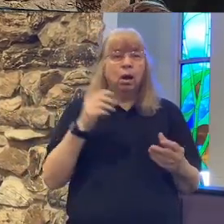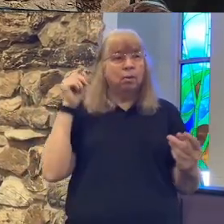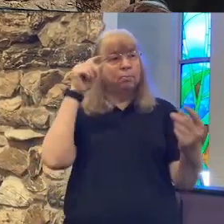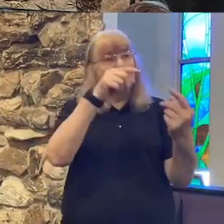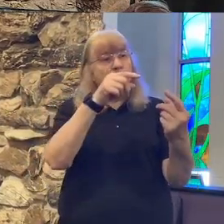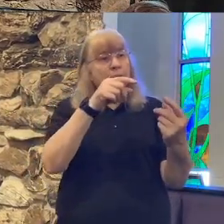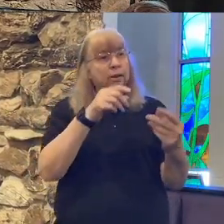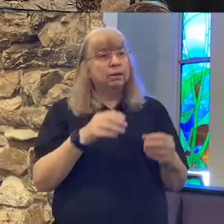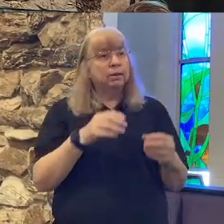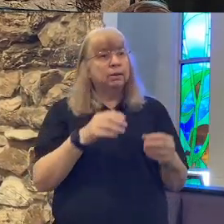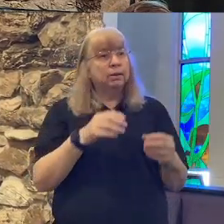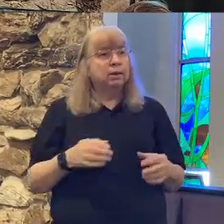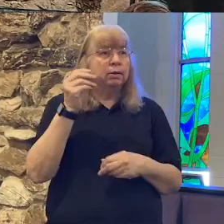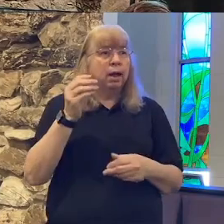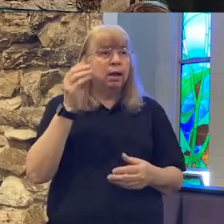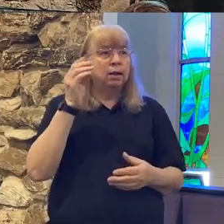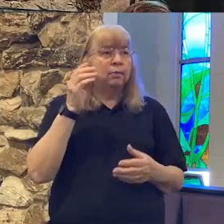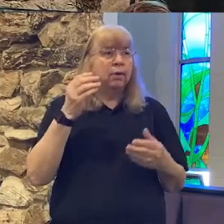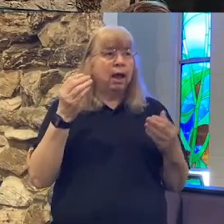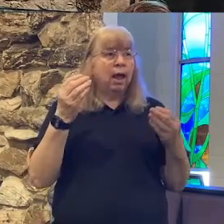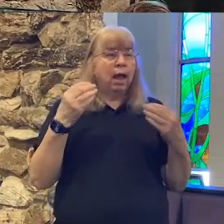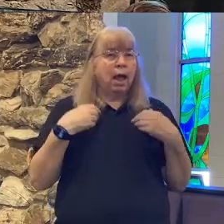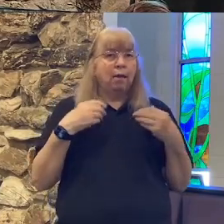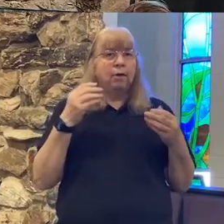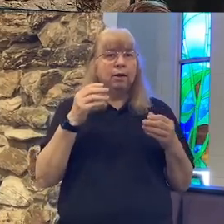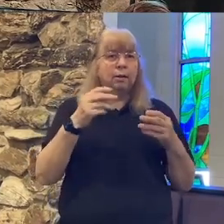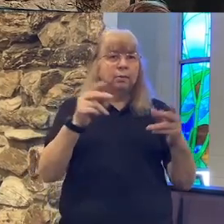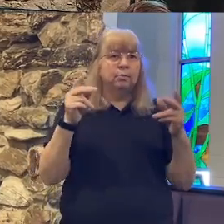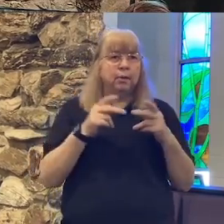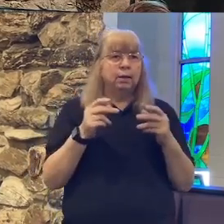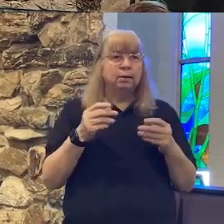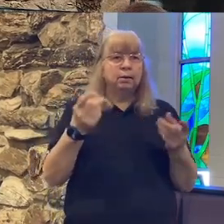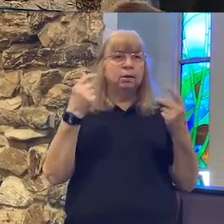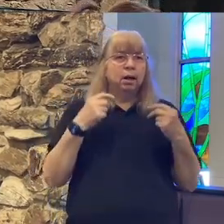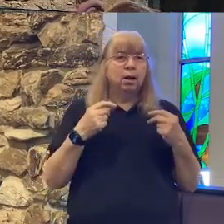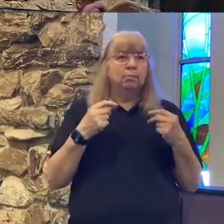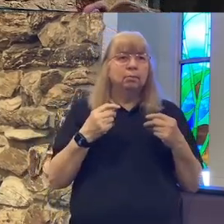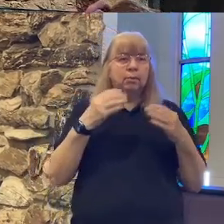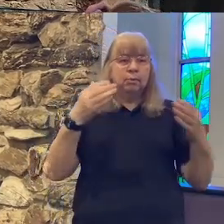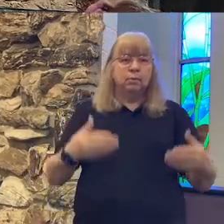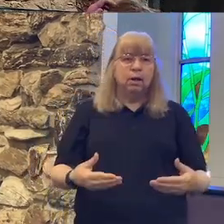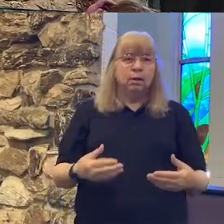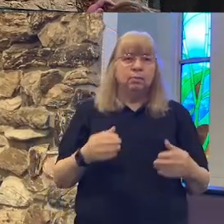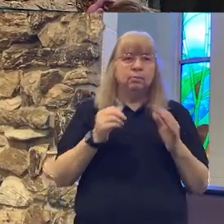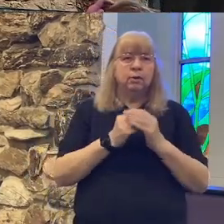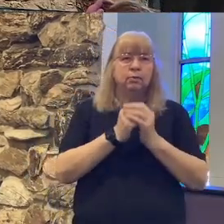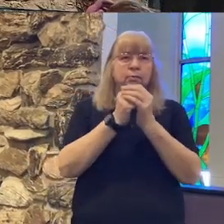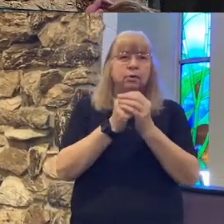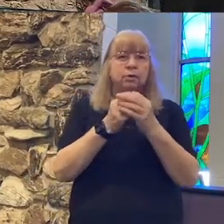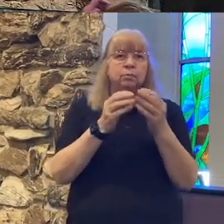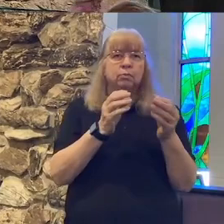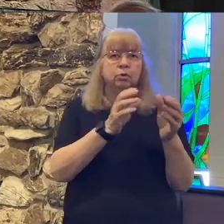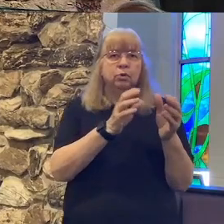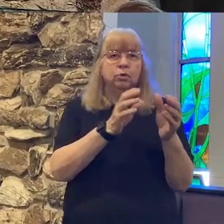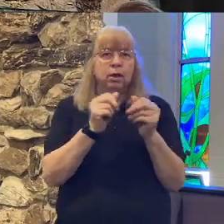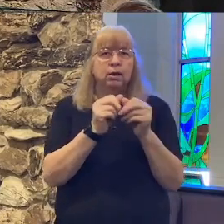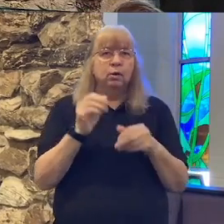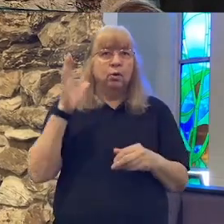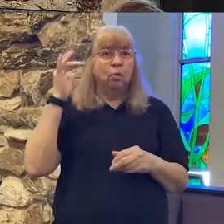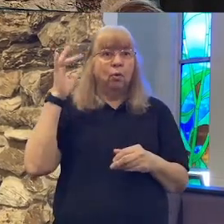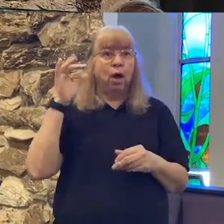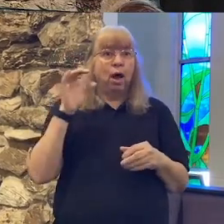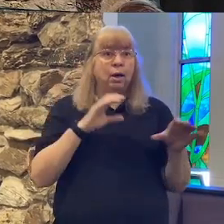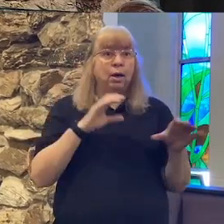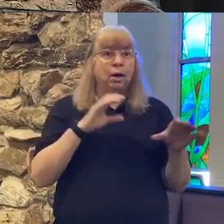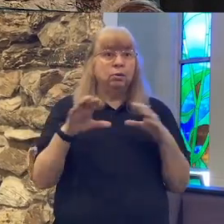Outside of having a place where you can come and be welcomed and worship together, why do we exist?